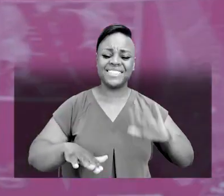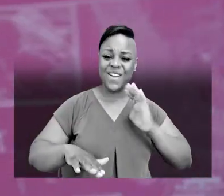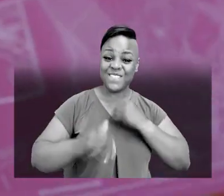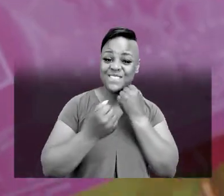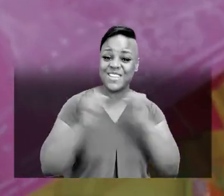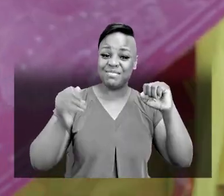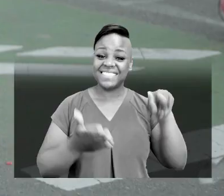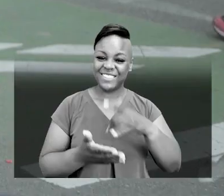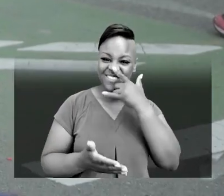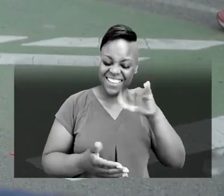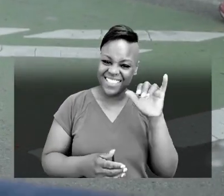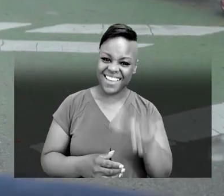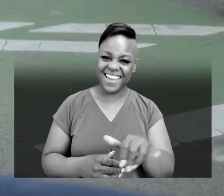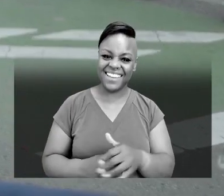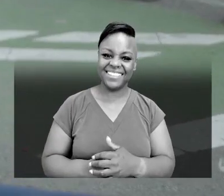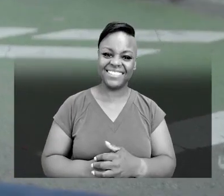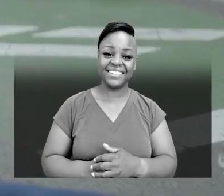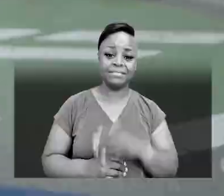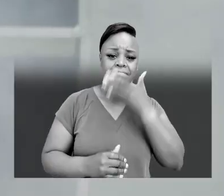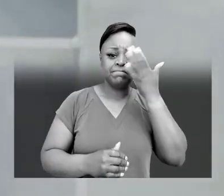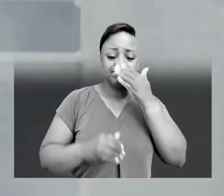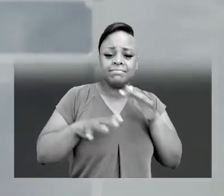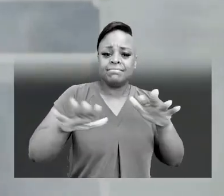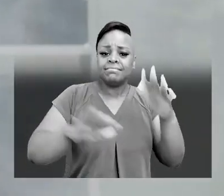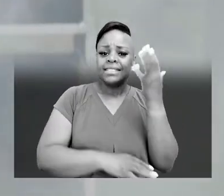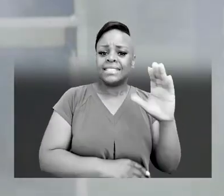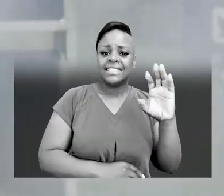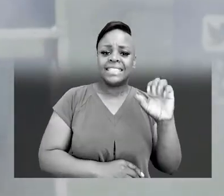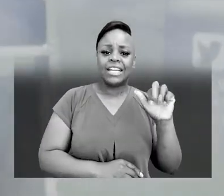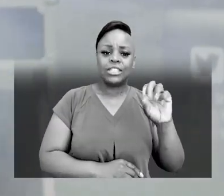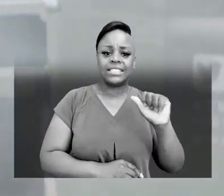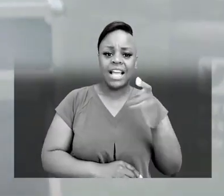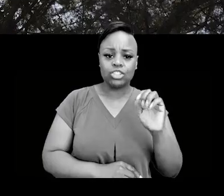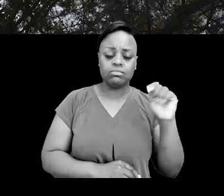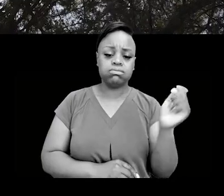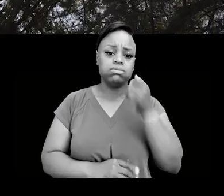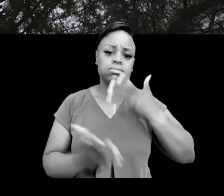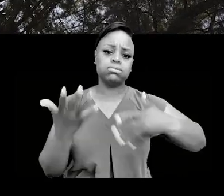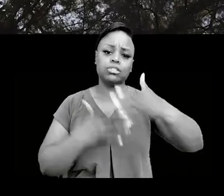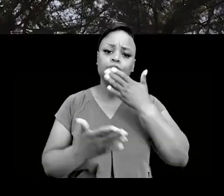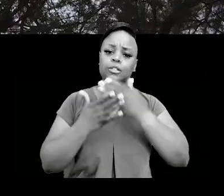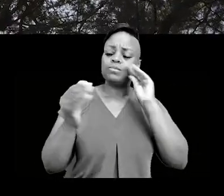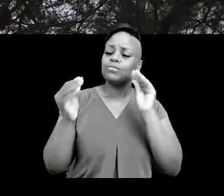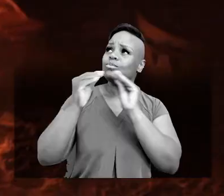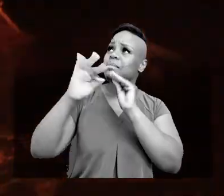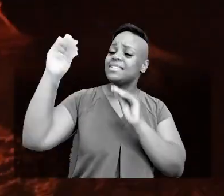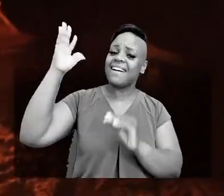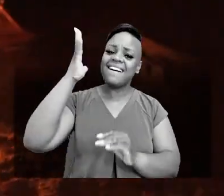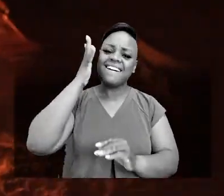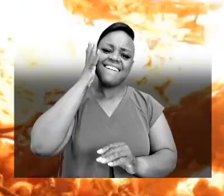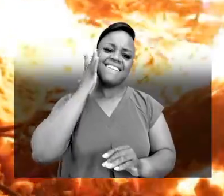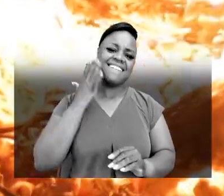beating drums. This is what our freedom dance is like. Perfumed by cedar sage and the smoke of